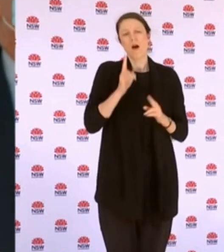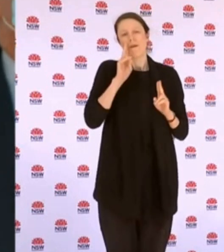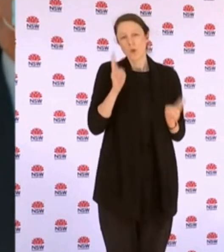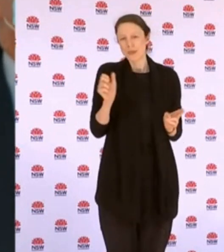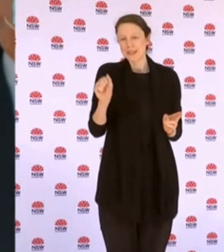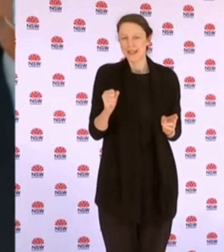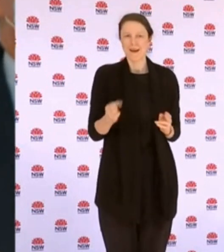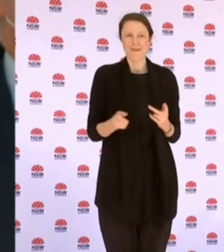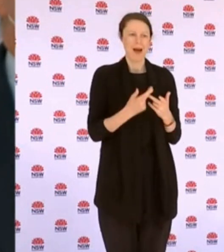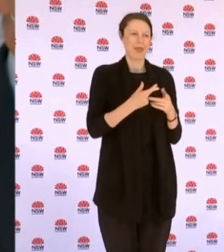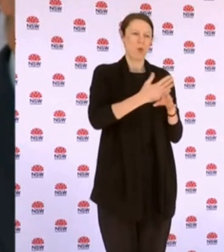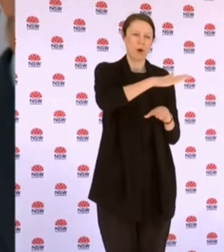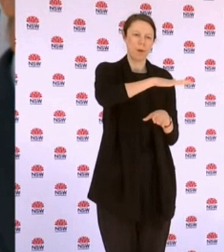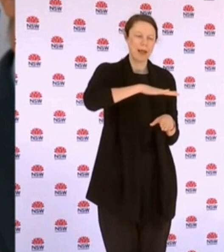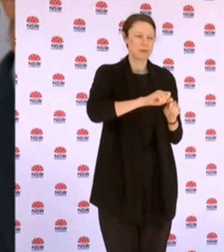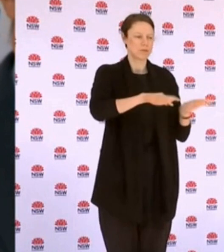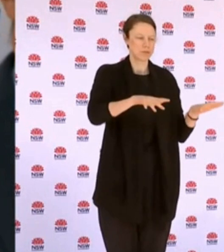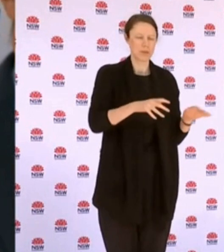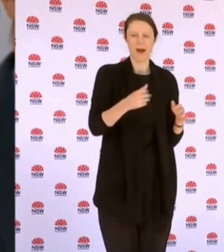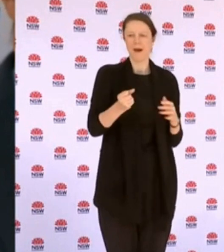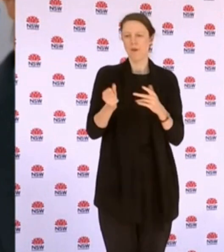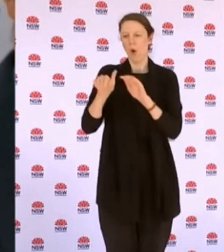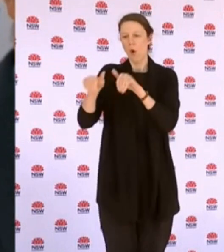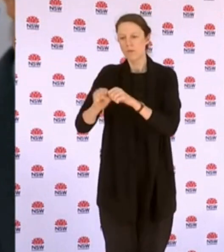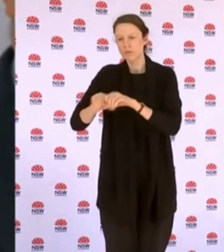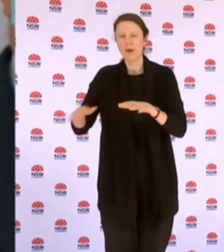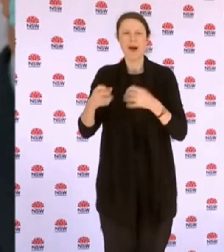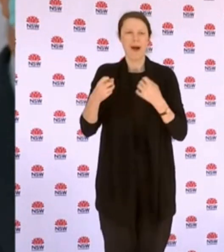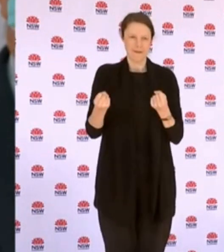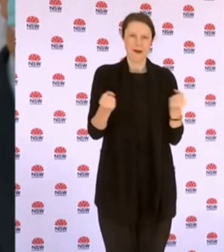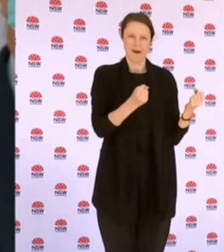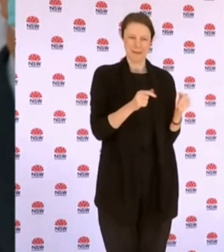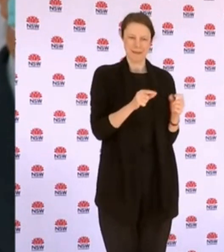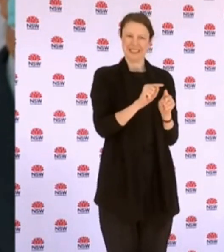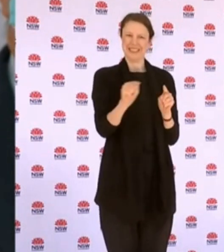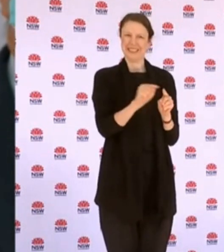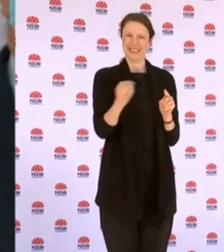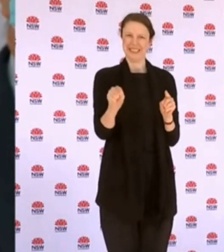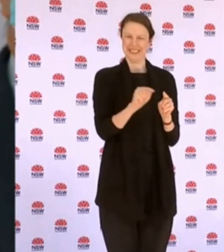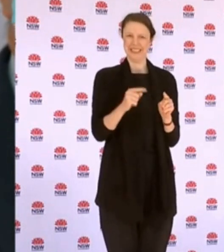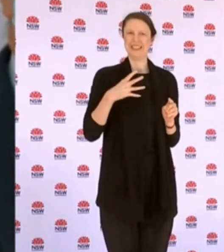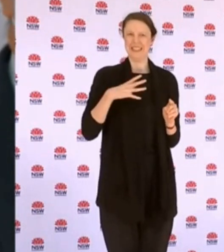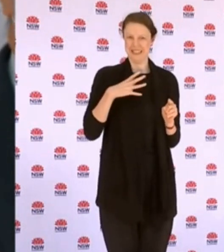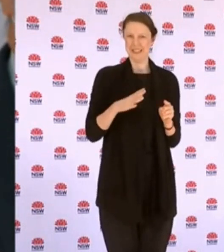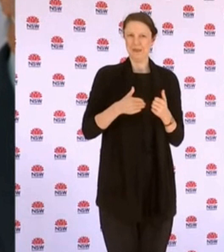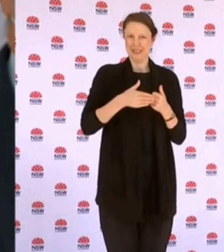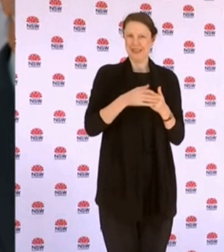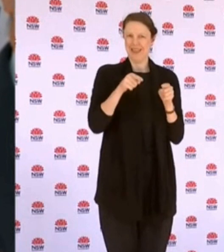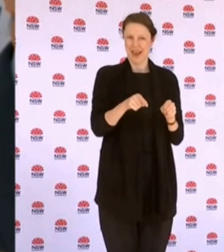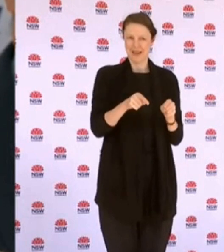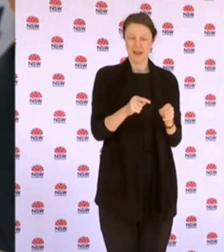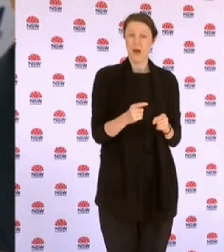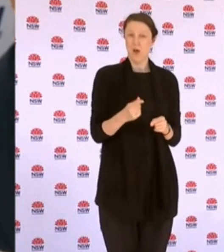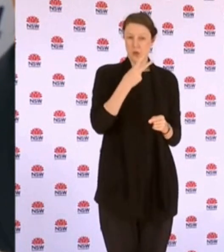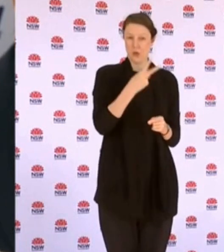But please know that the information we provide the community is based on the best health advice. We need that 28 number to come down